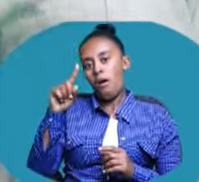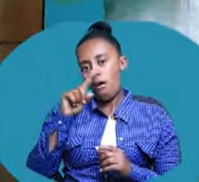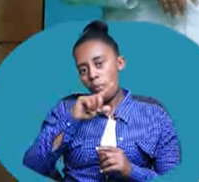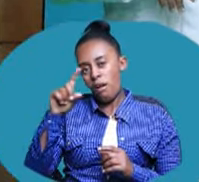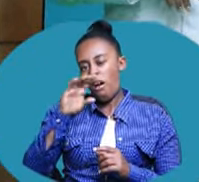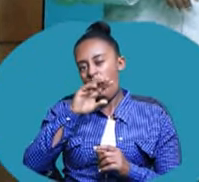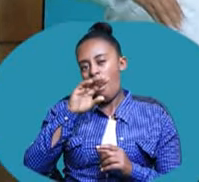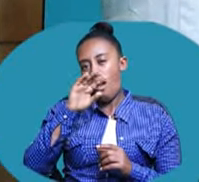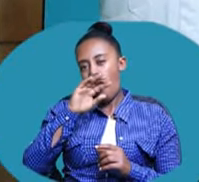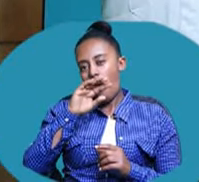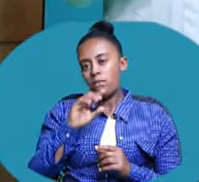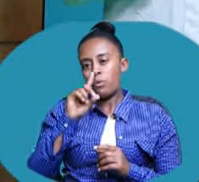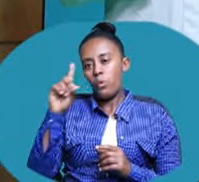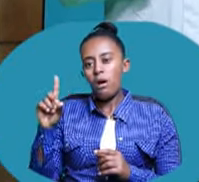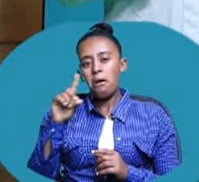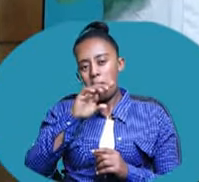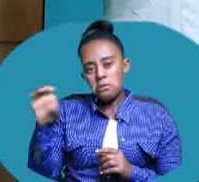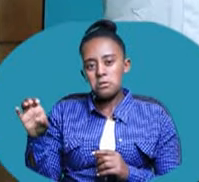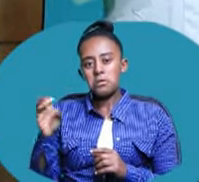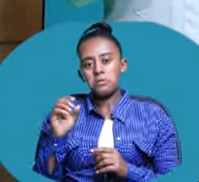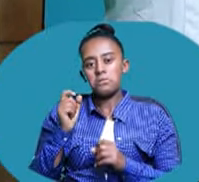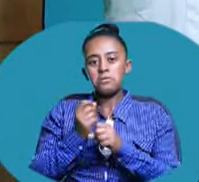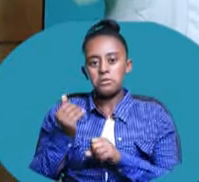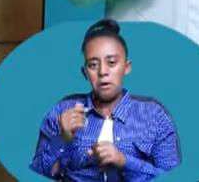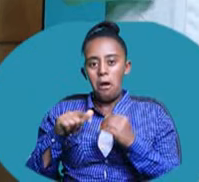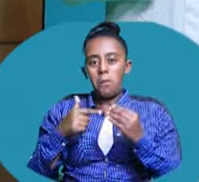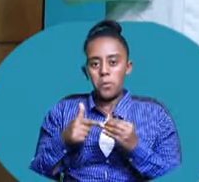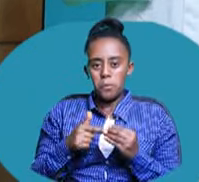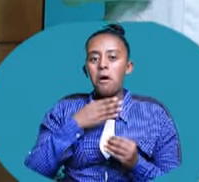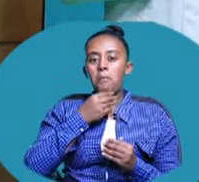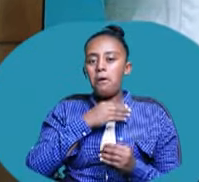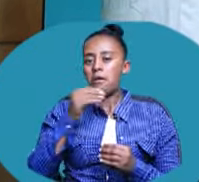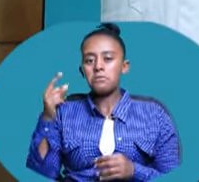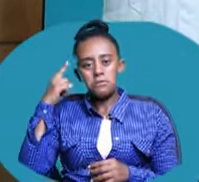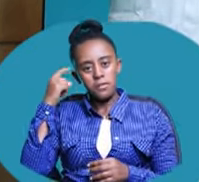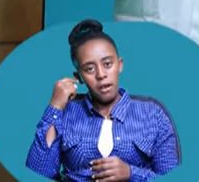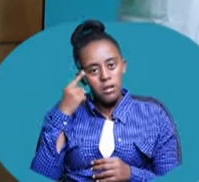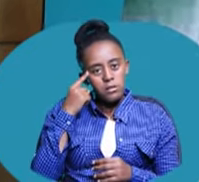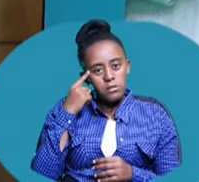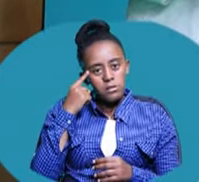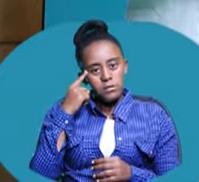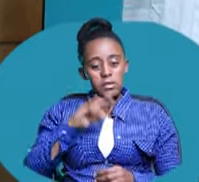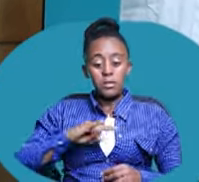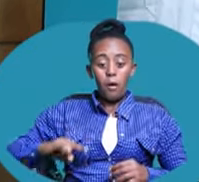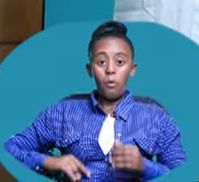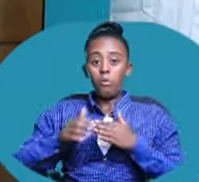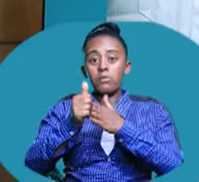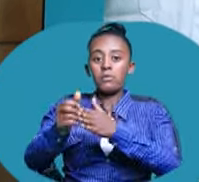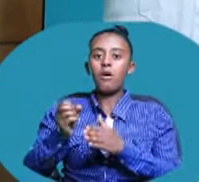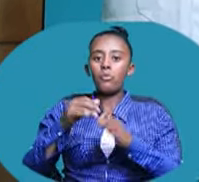120 years. According to Amara and Tigrayans, the Zagwe rulers are out